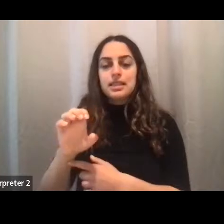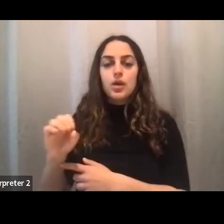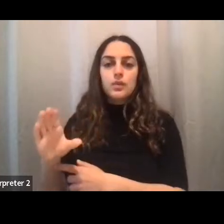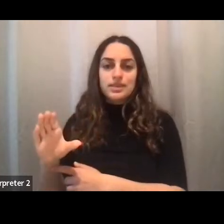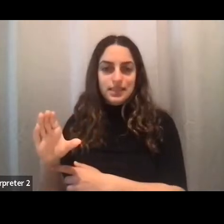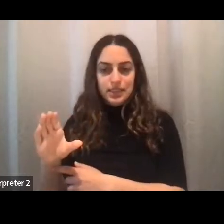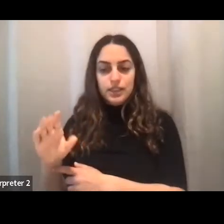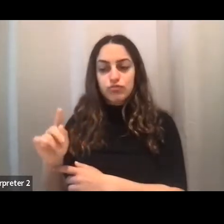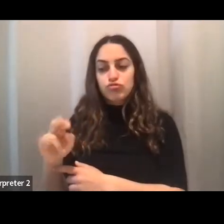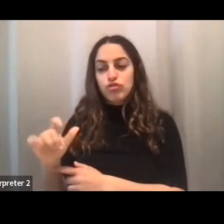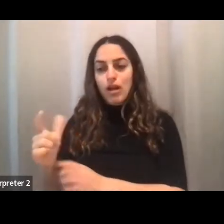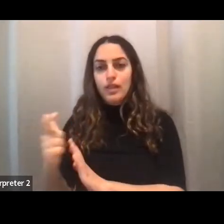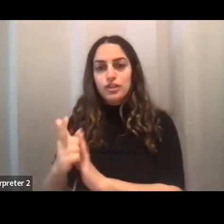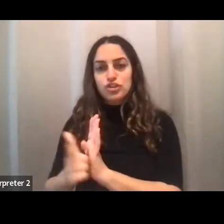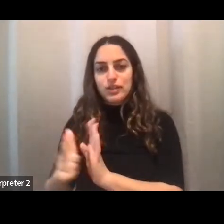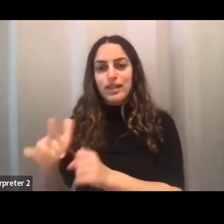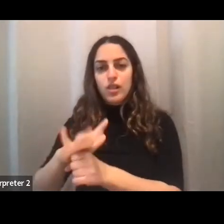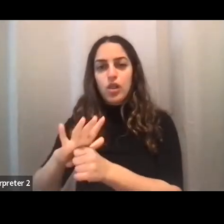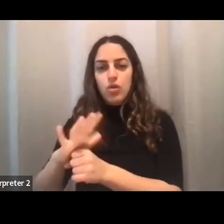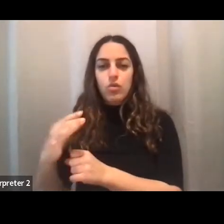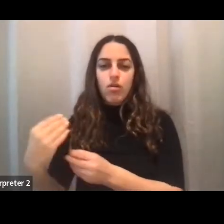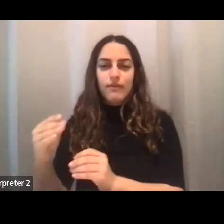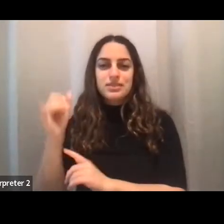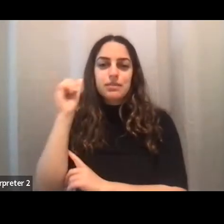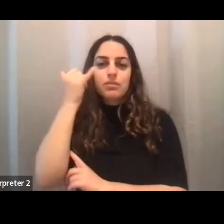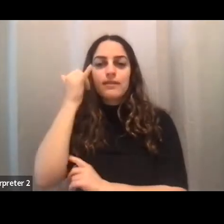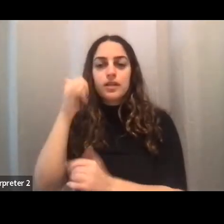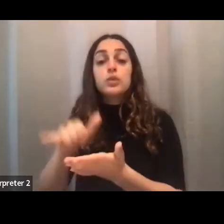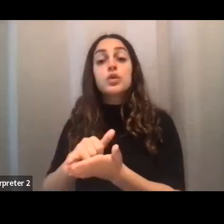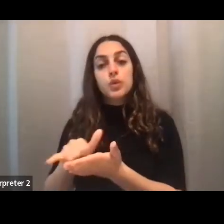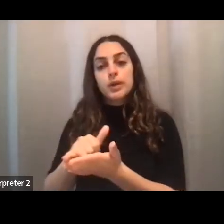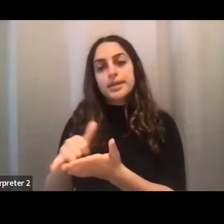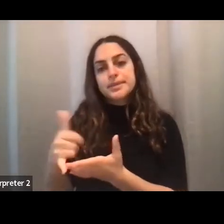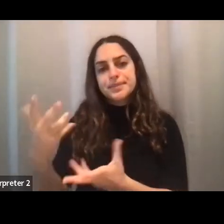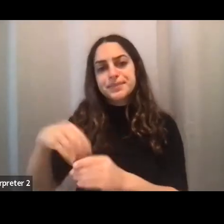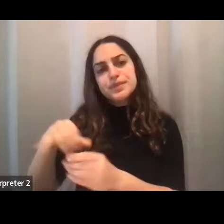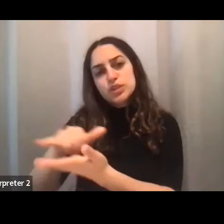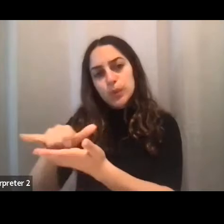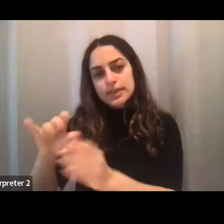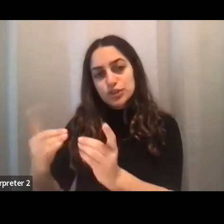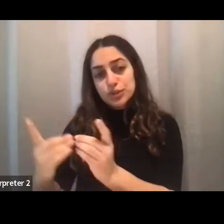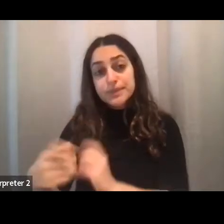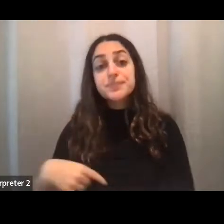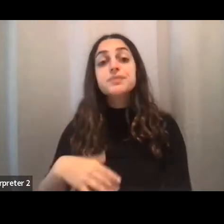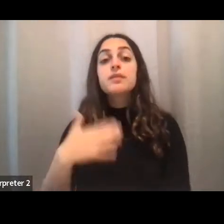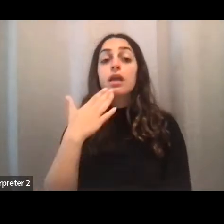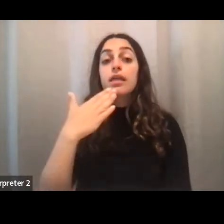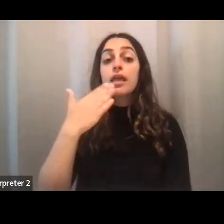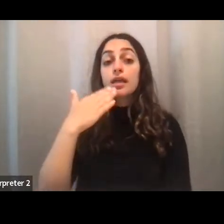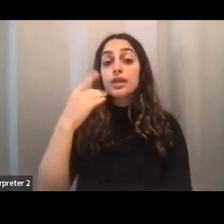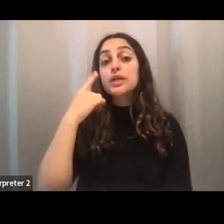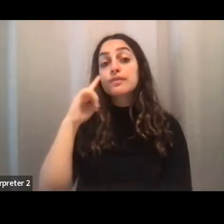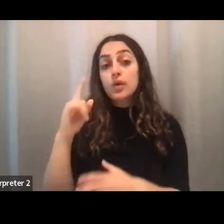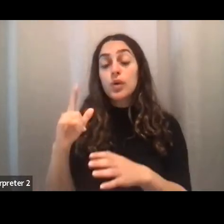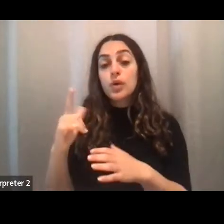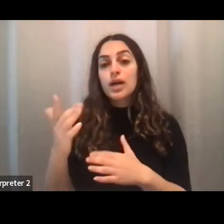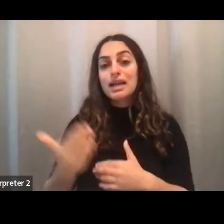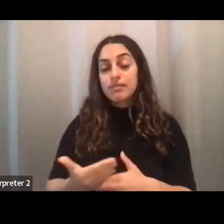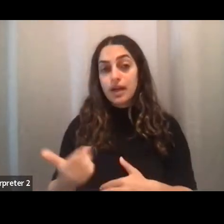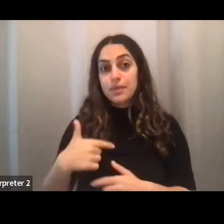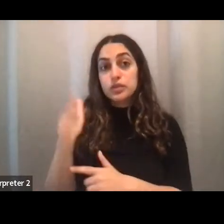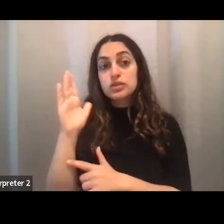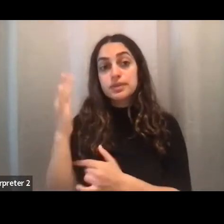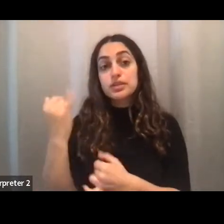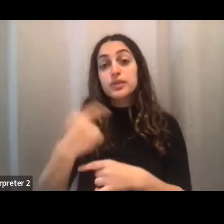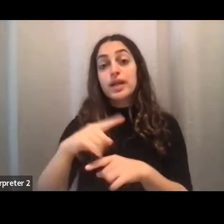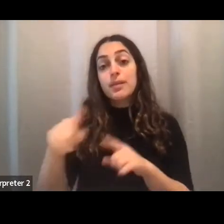office in buffalo new york which is part of the new york district thank you for inviting me to speak today about the